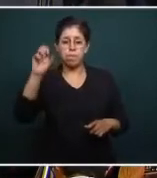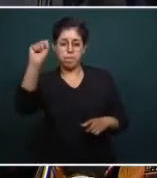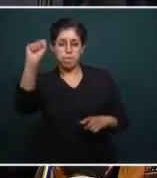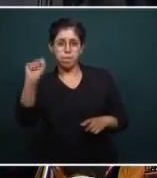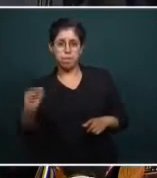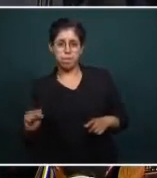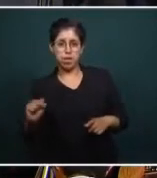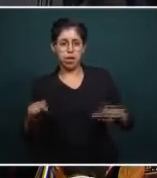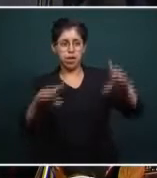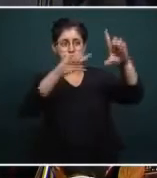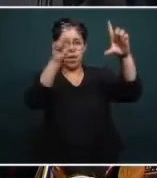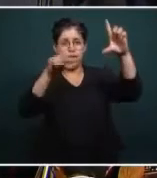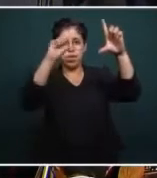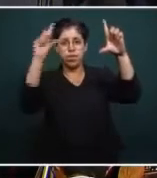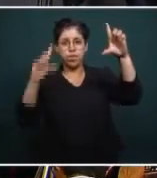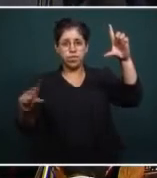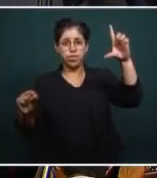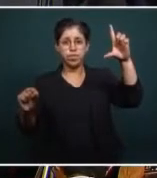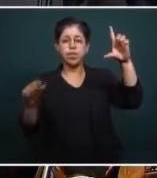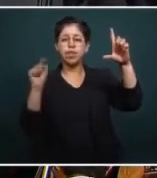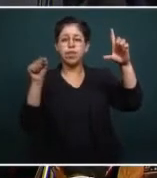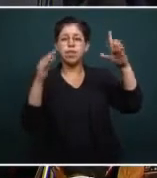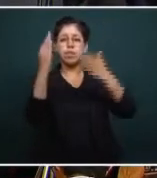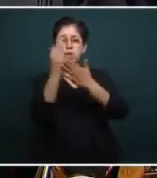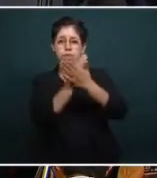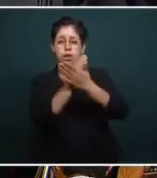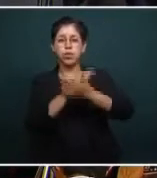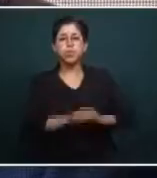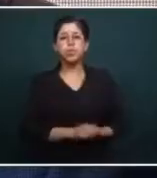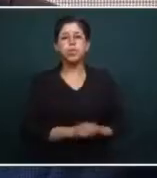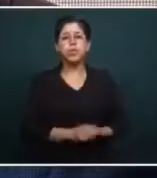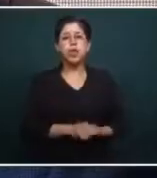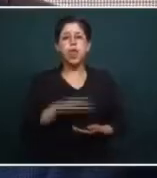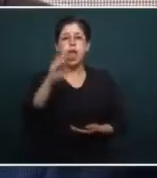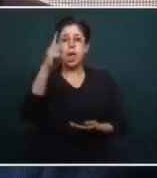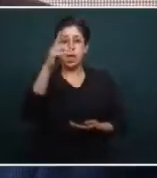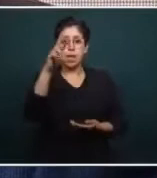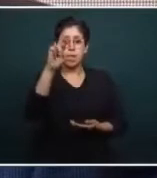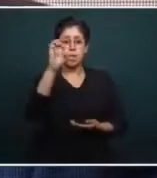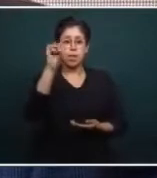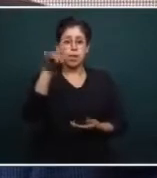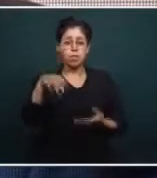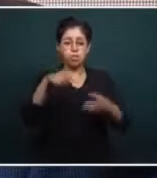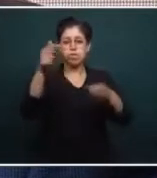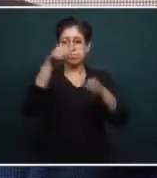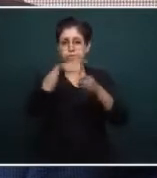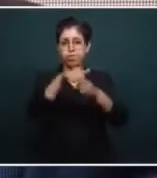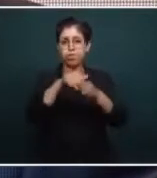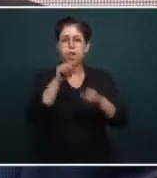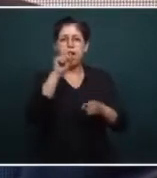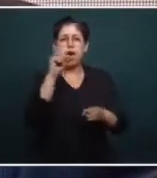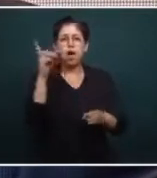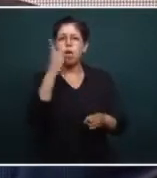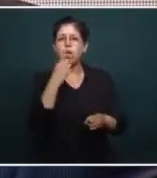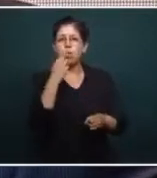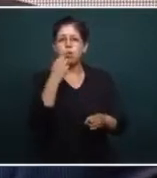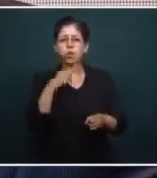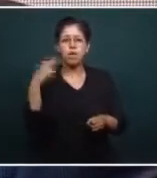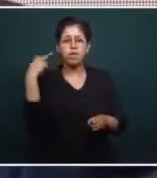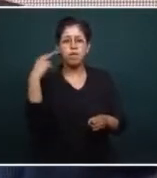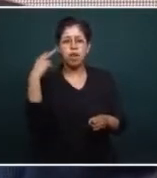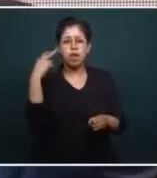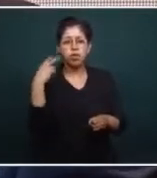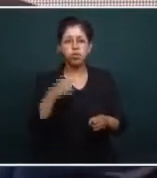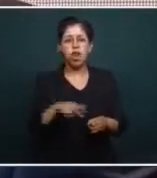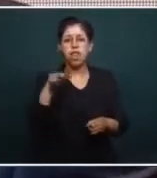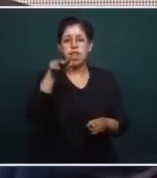is mientras the que best en el prices combustible again. premium tenemos el precio más bajo en el país And you en can see Agua the Dulce, best Veracruz prices. a 18.89 por